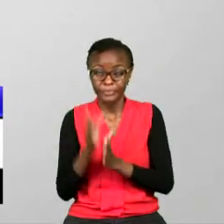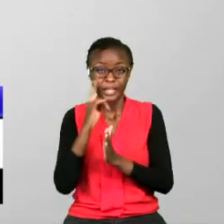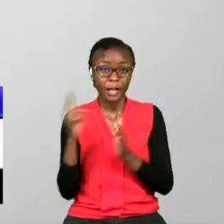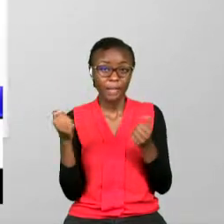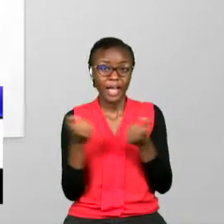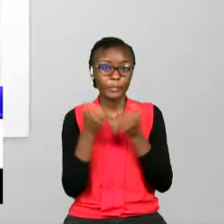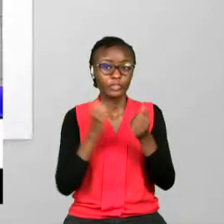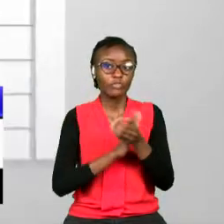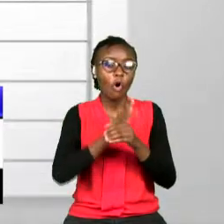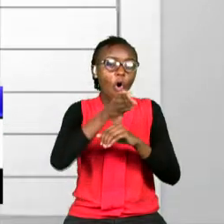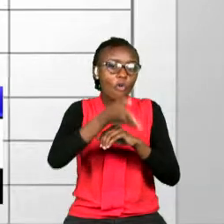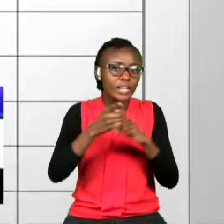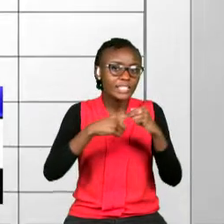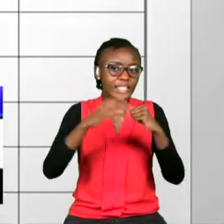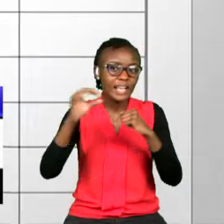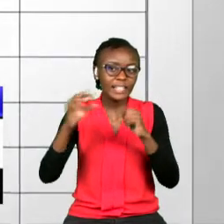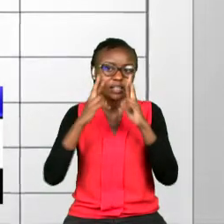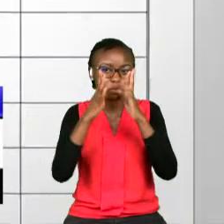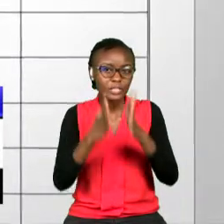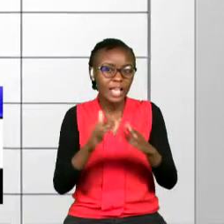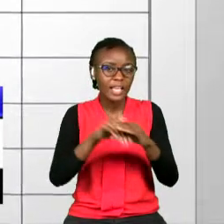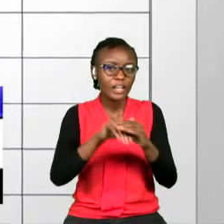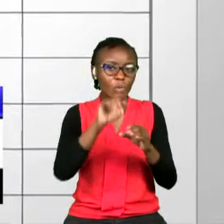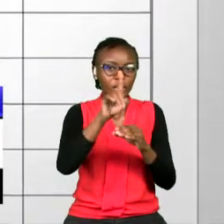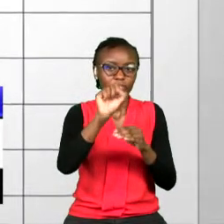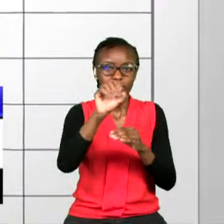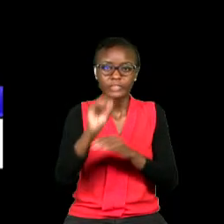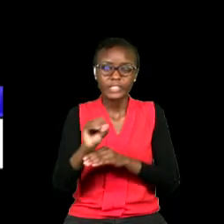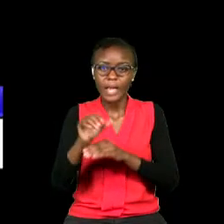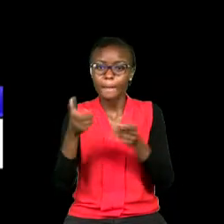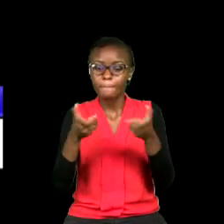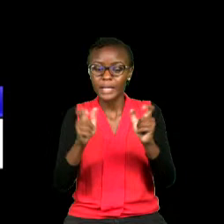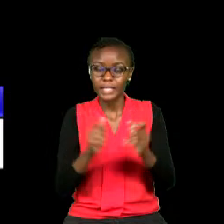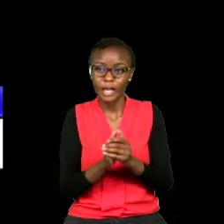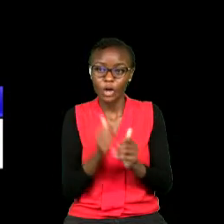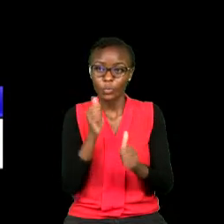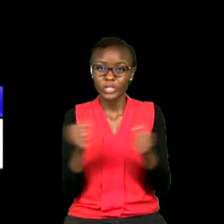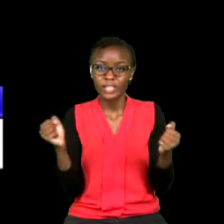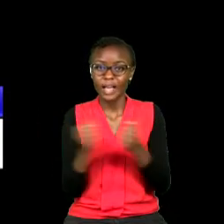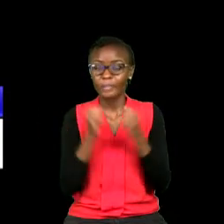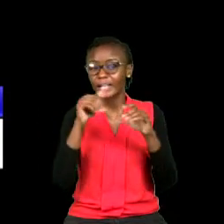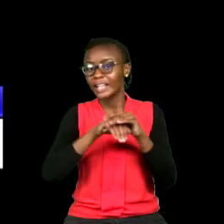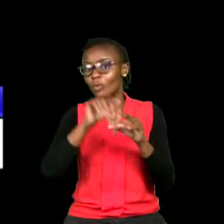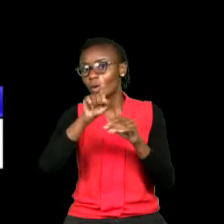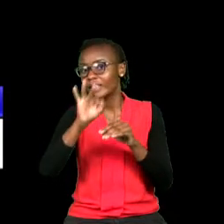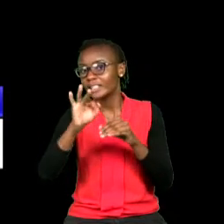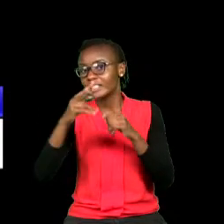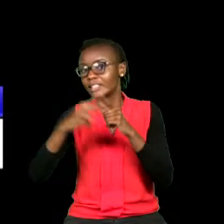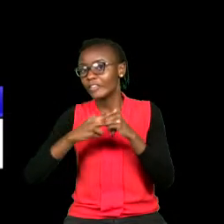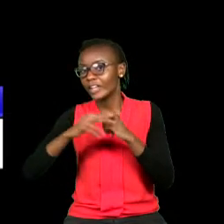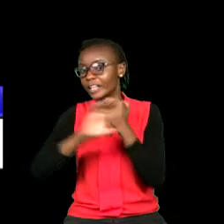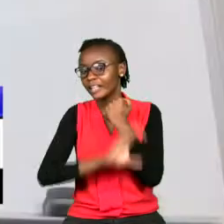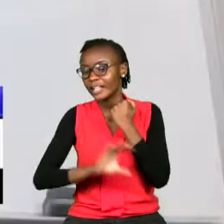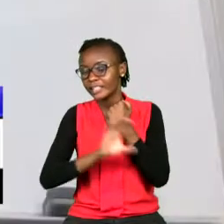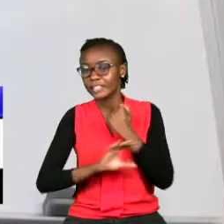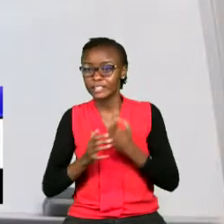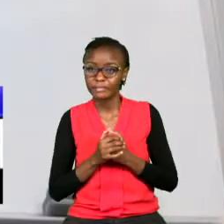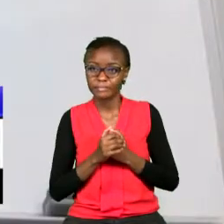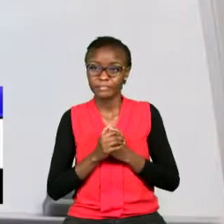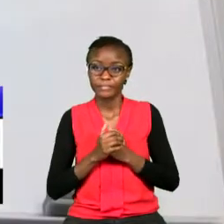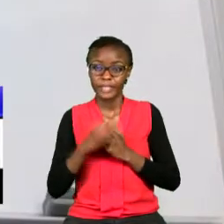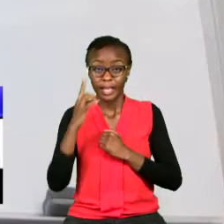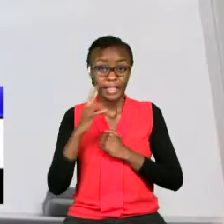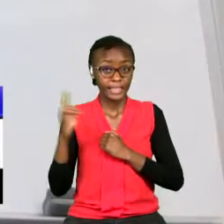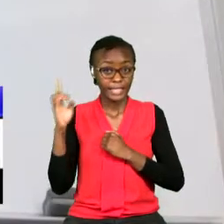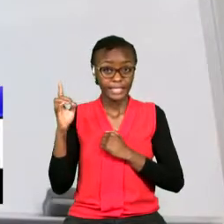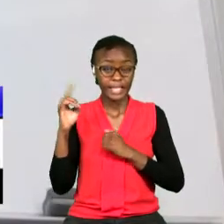over 600 reporters in 150 media outlets based in 117 countries. This is a president who, for